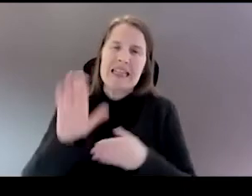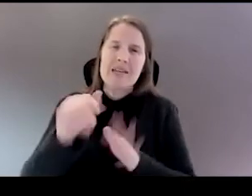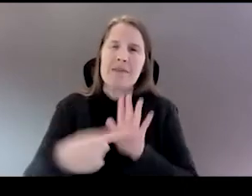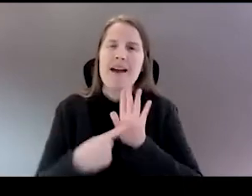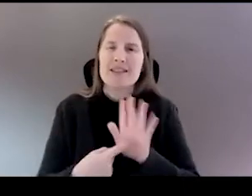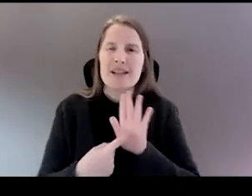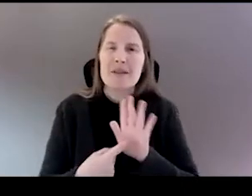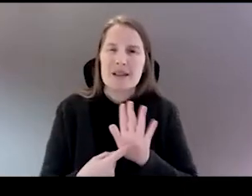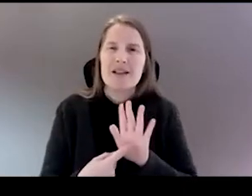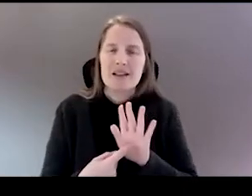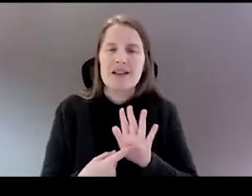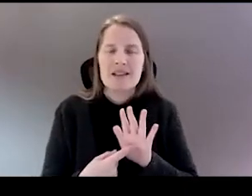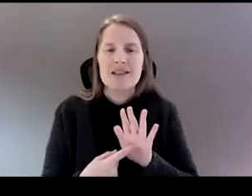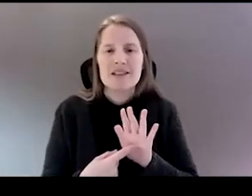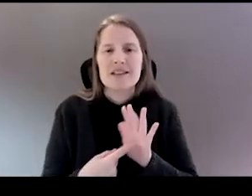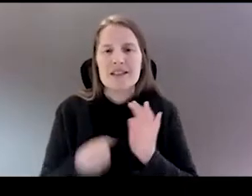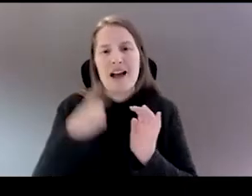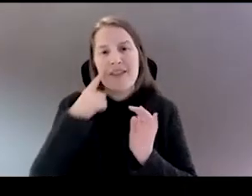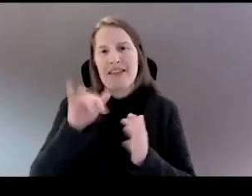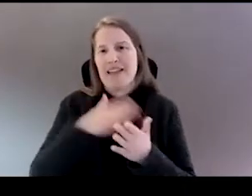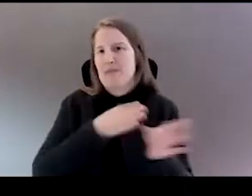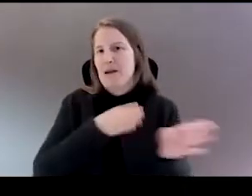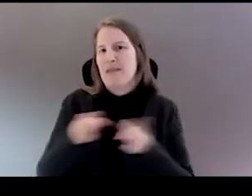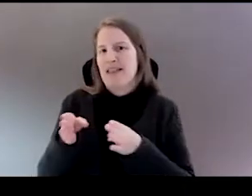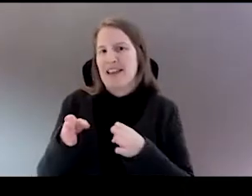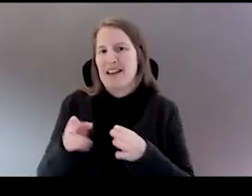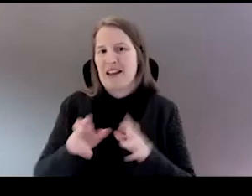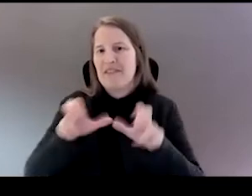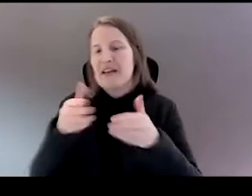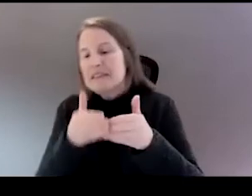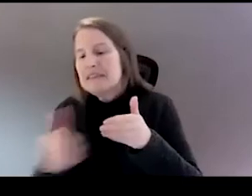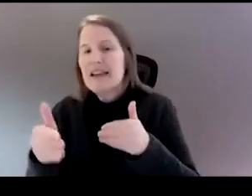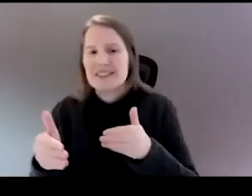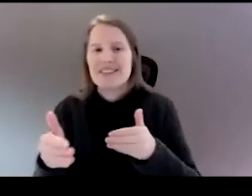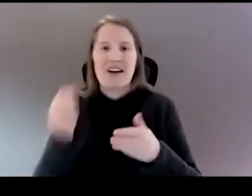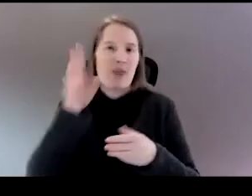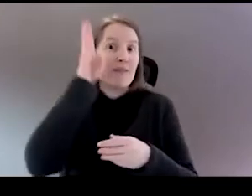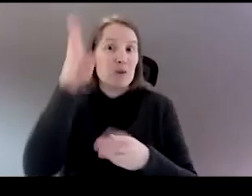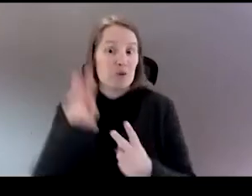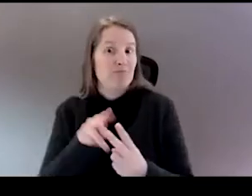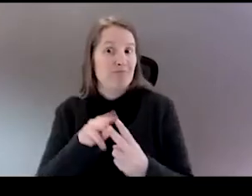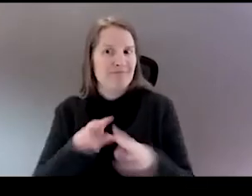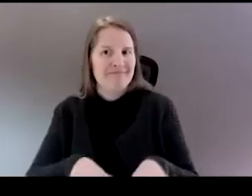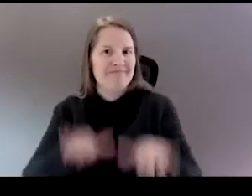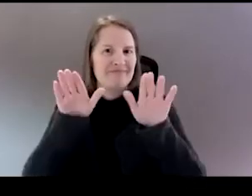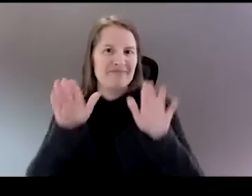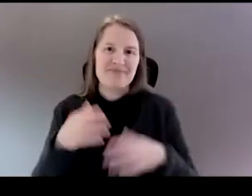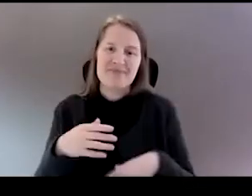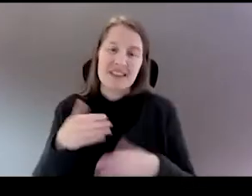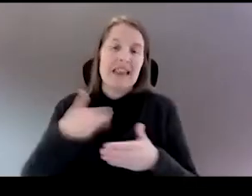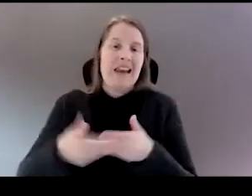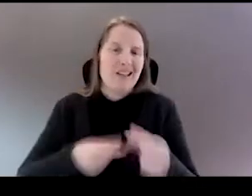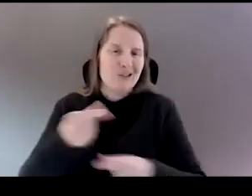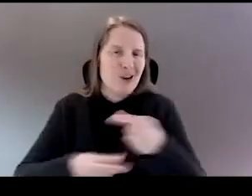think that's what I'm going to do. I'm going to invest the next 10 years on the future, and that involves raising the next generation and lifting